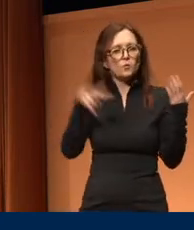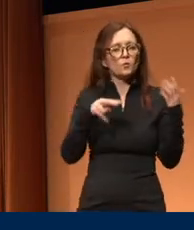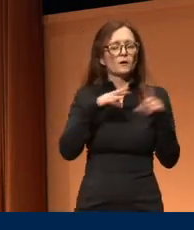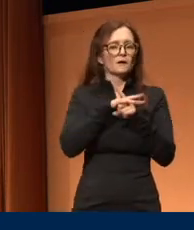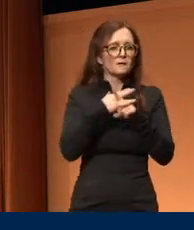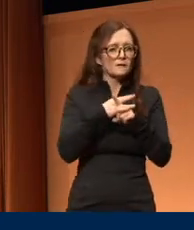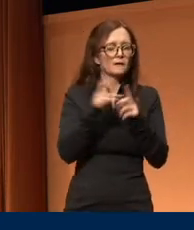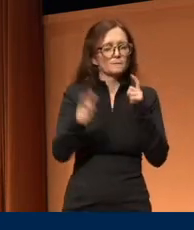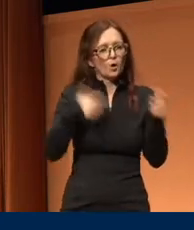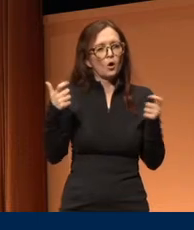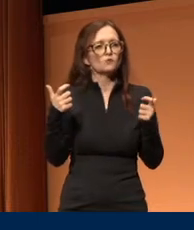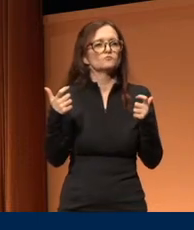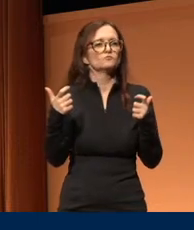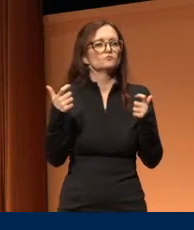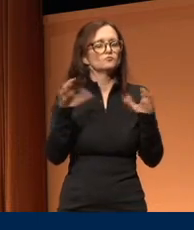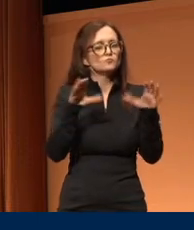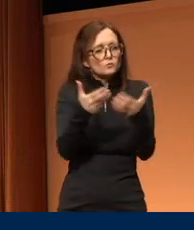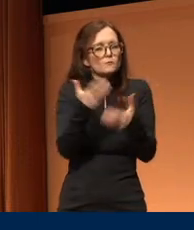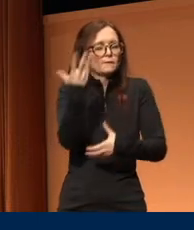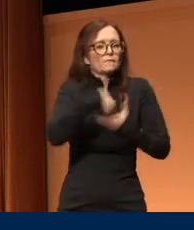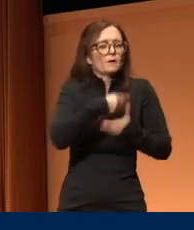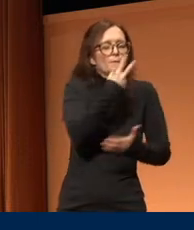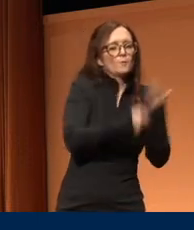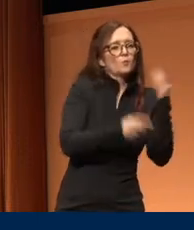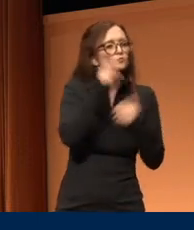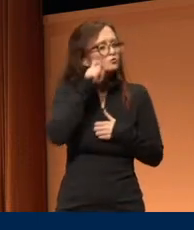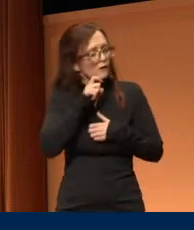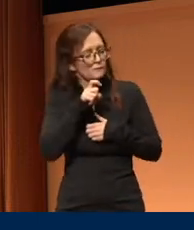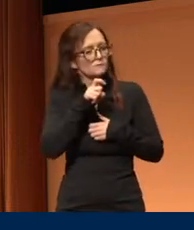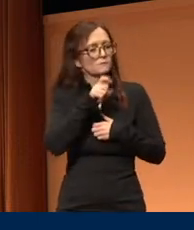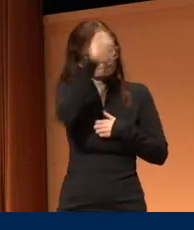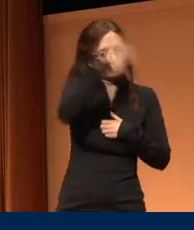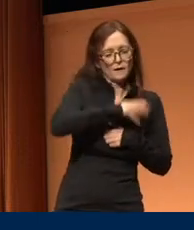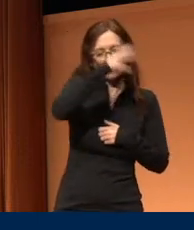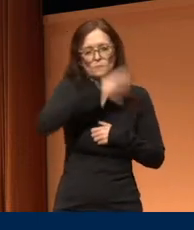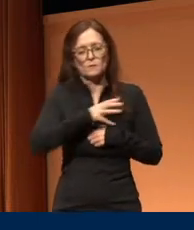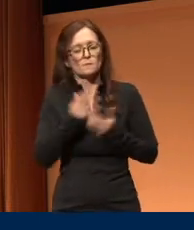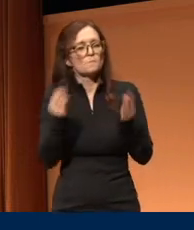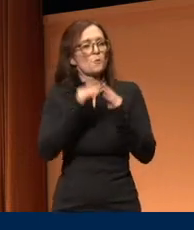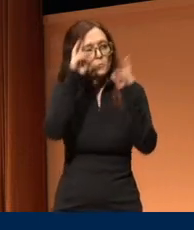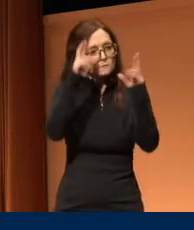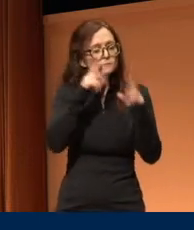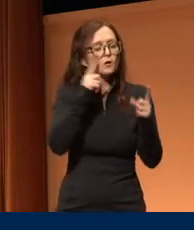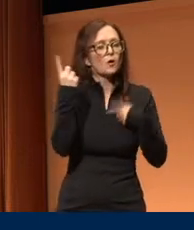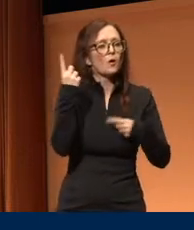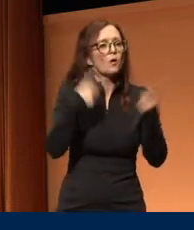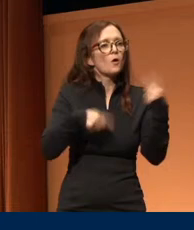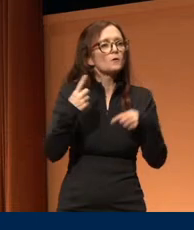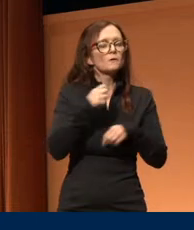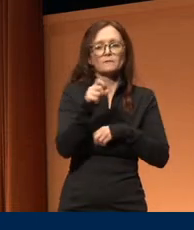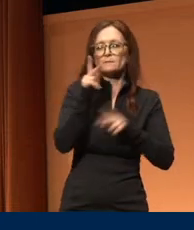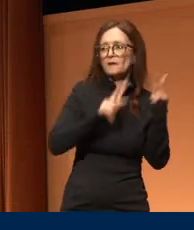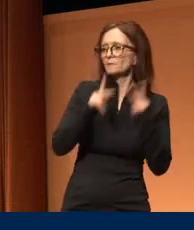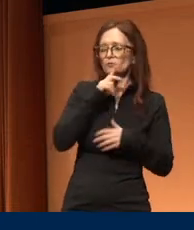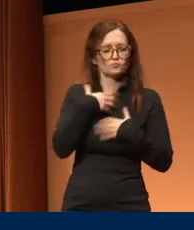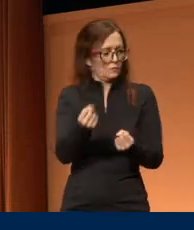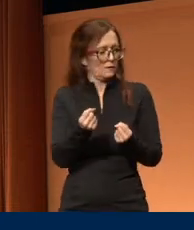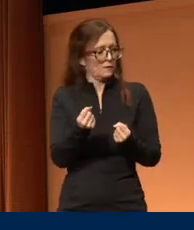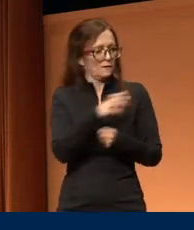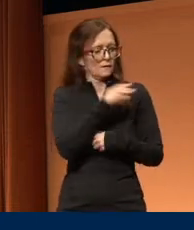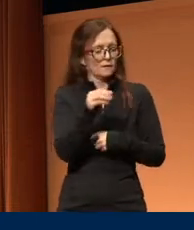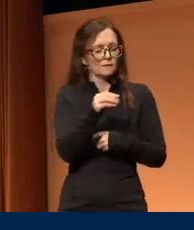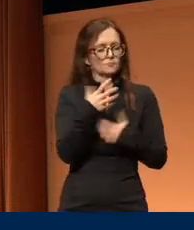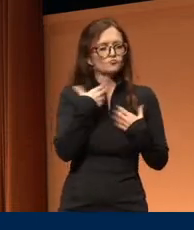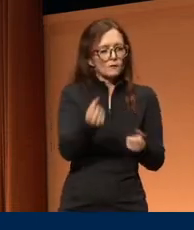involving both genders. In reality, people are more receptive to arguments they disagree with from people they trust, and they tend to